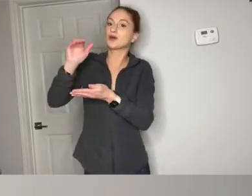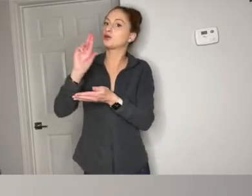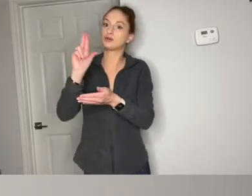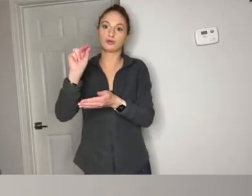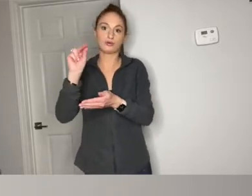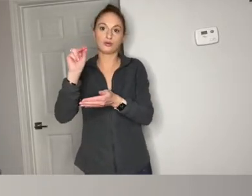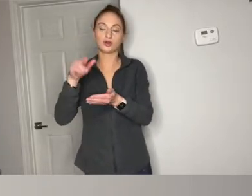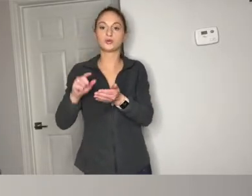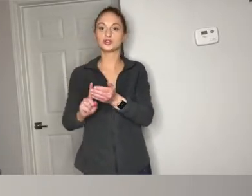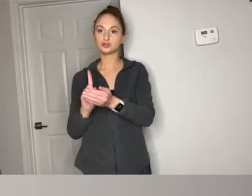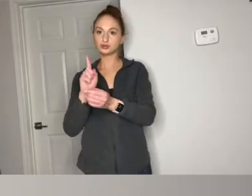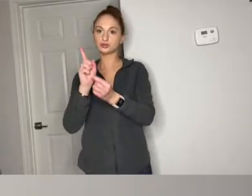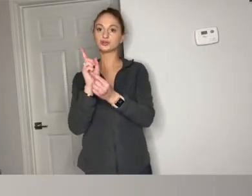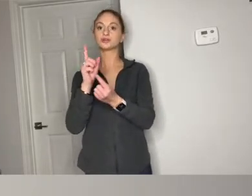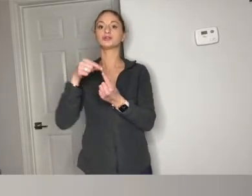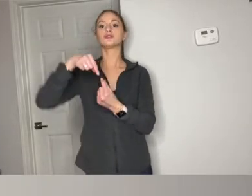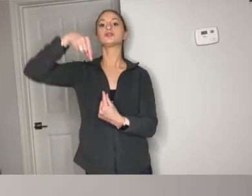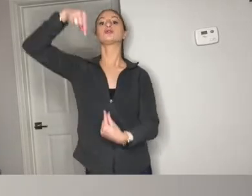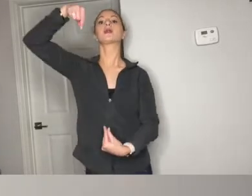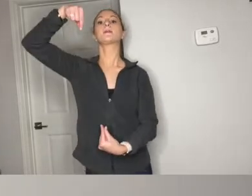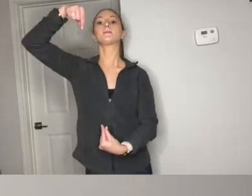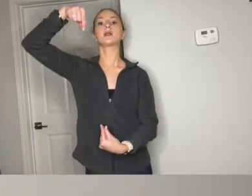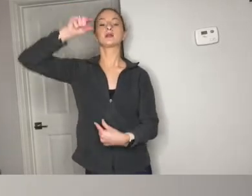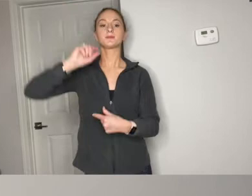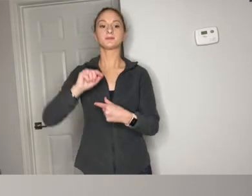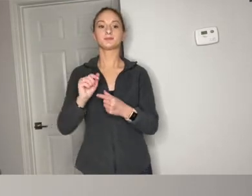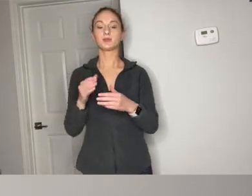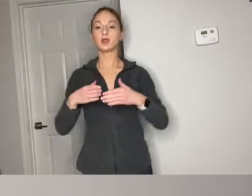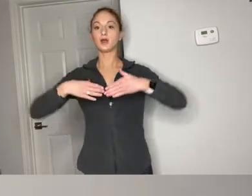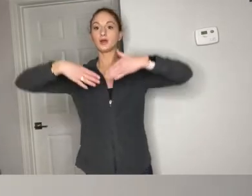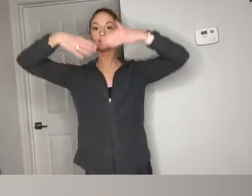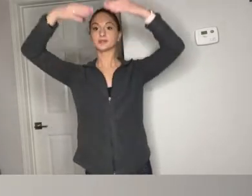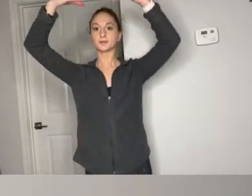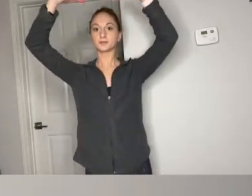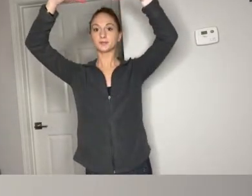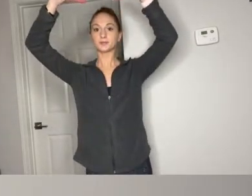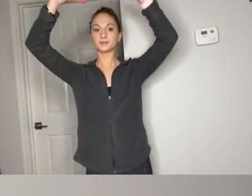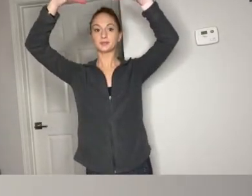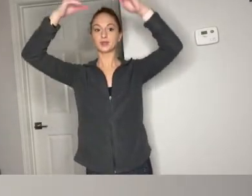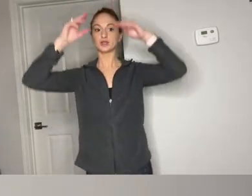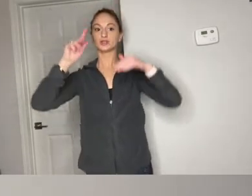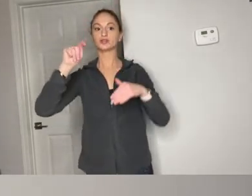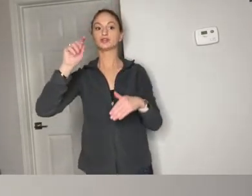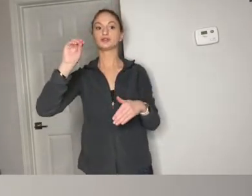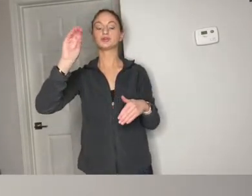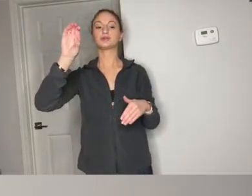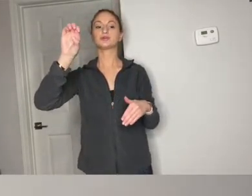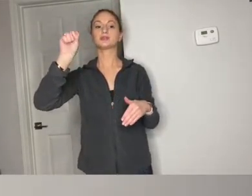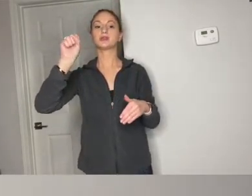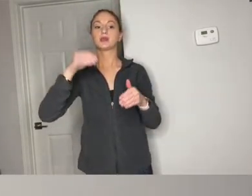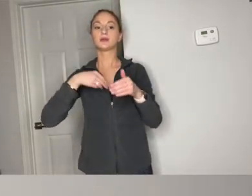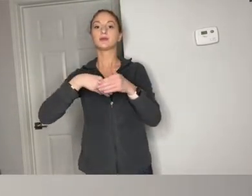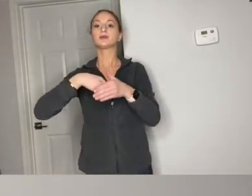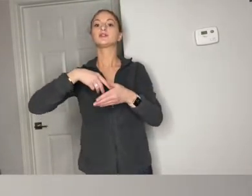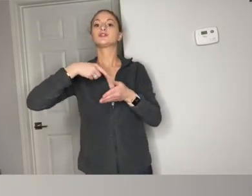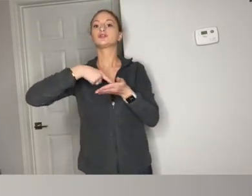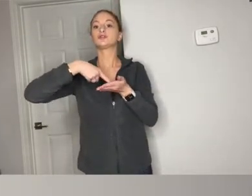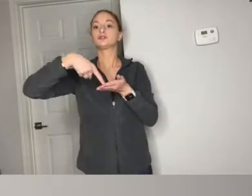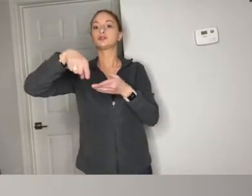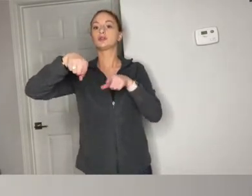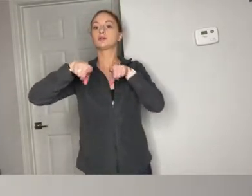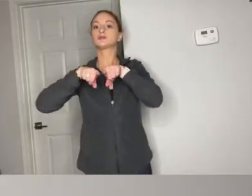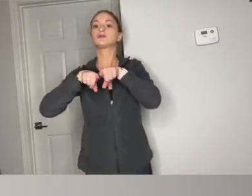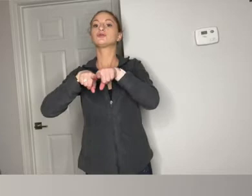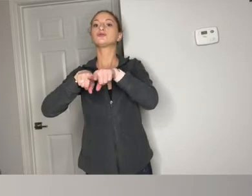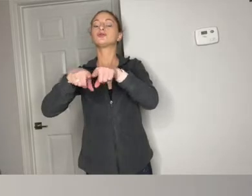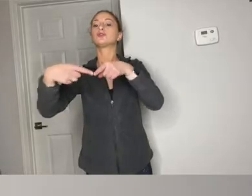overextended where your belly is protruding. You wanna keep a nice straight spine here. Arms are lifted above your head. Toes are pointed, legs are nice